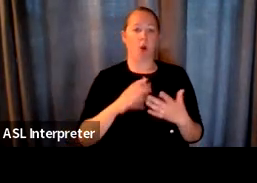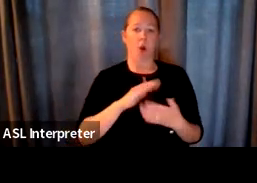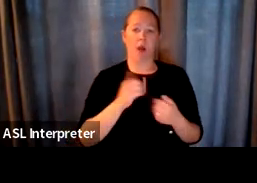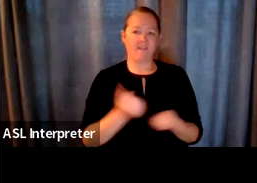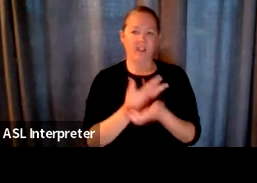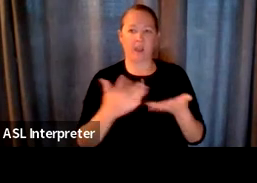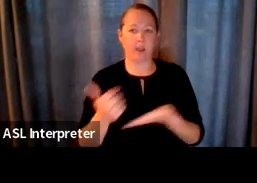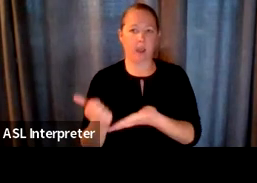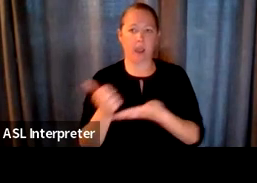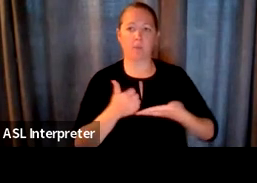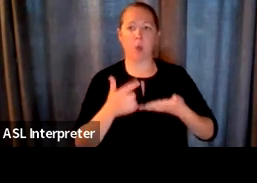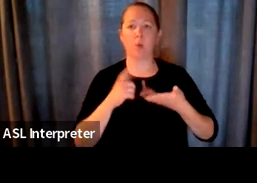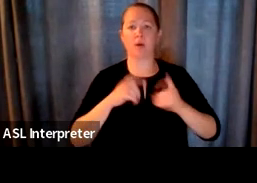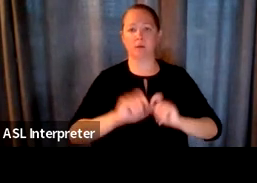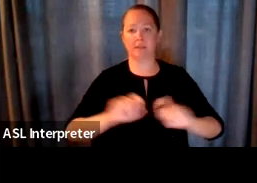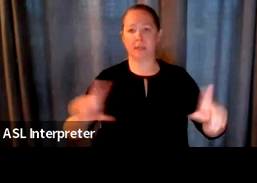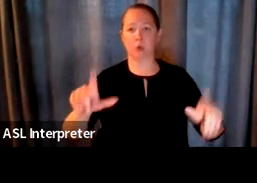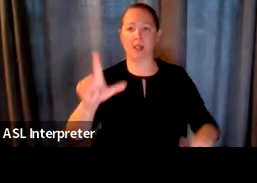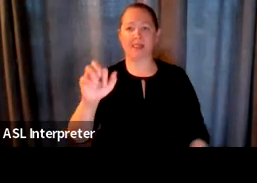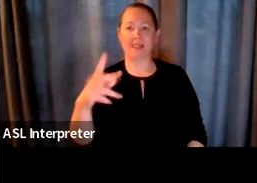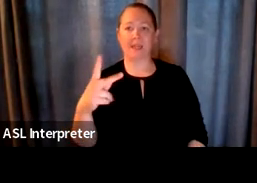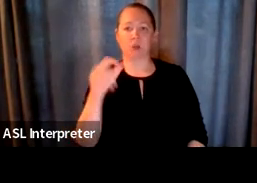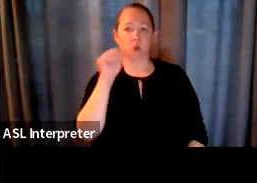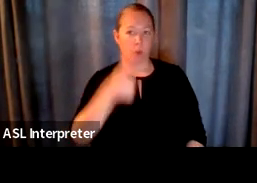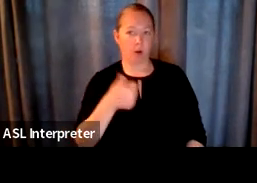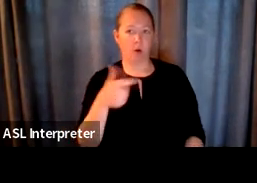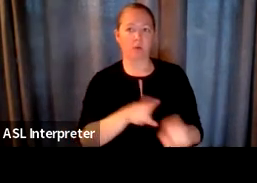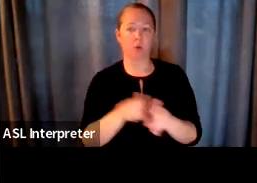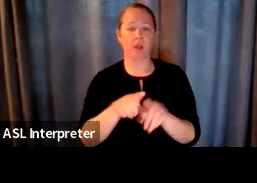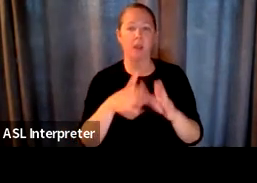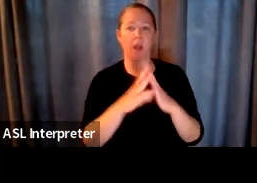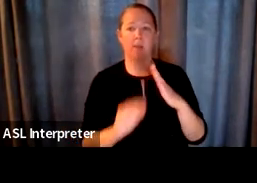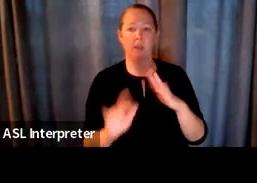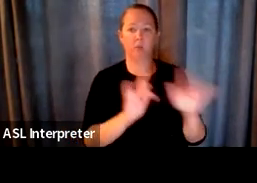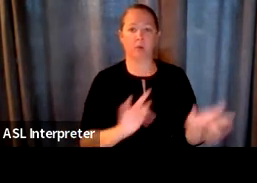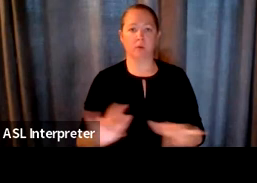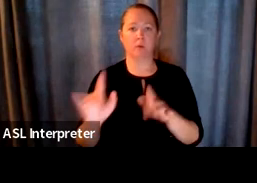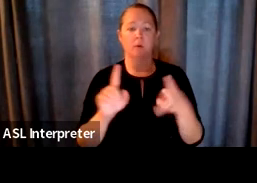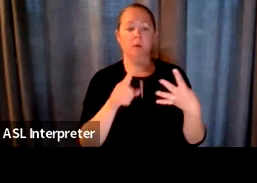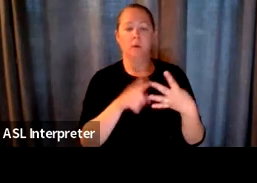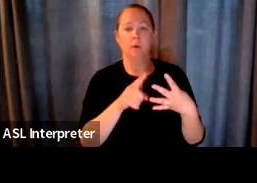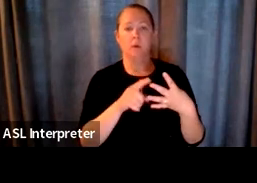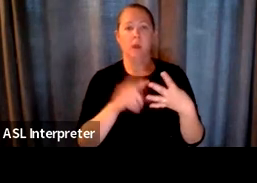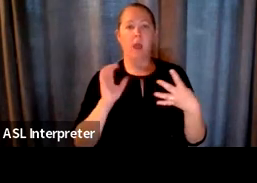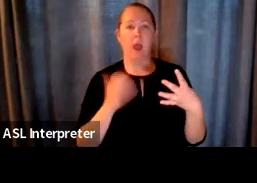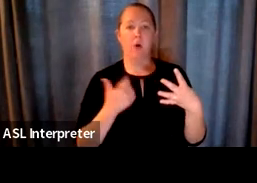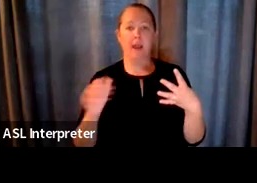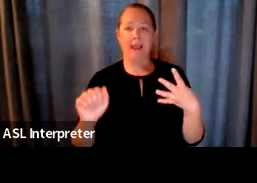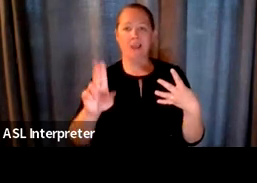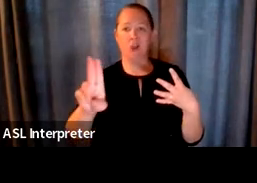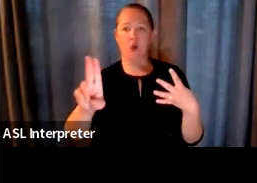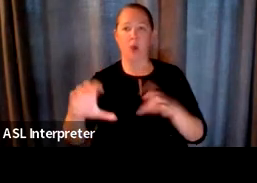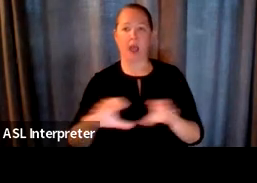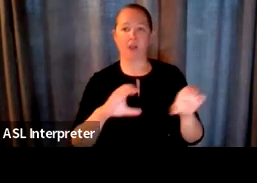with a copy of the recording. You can also join our AU Action Network, our volunteers who take an